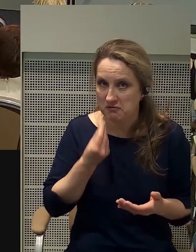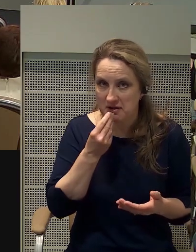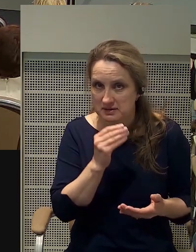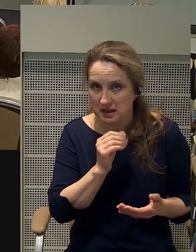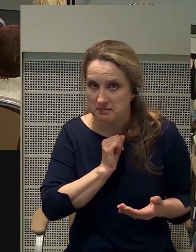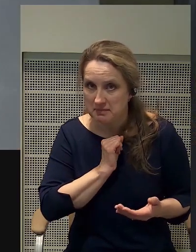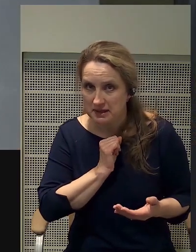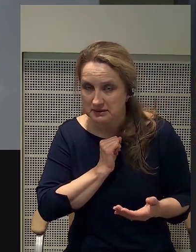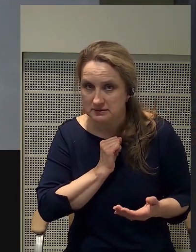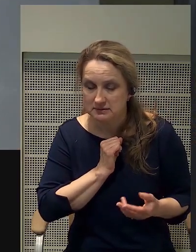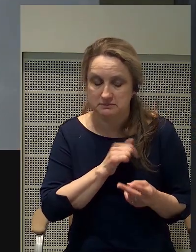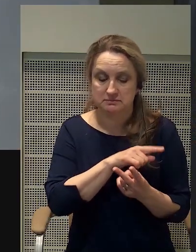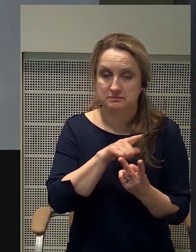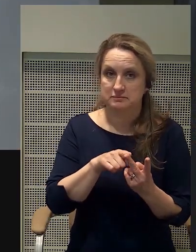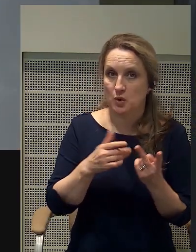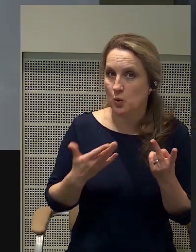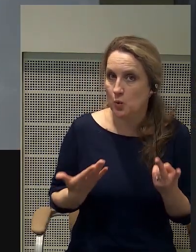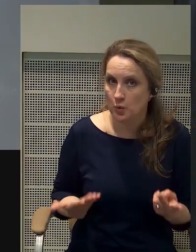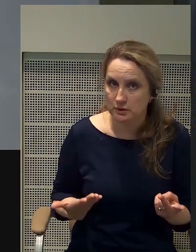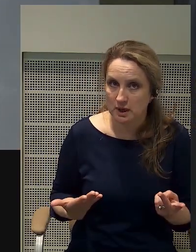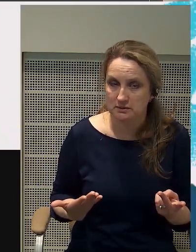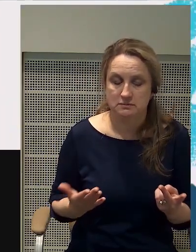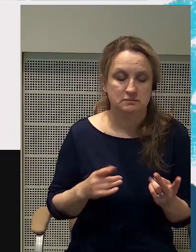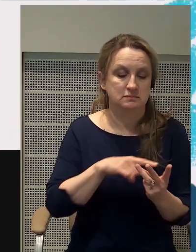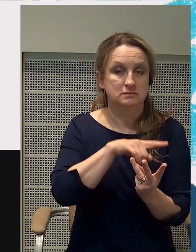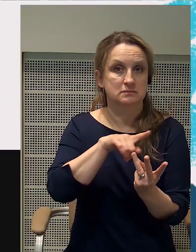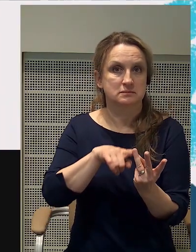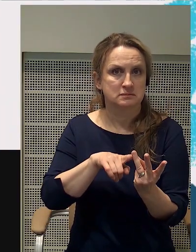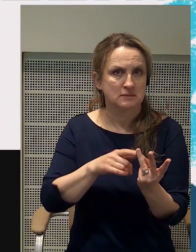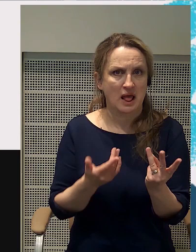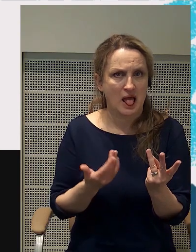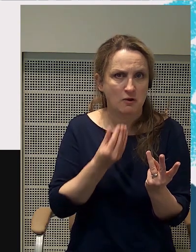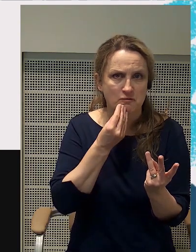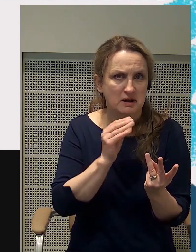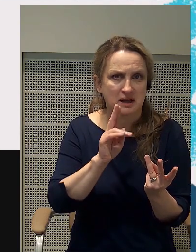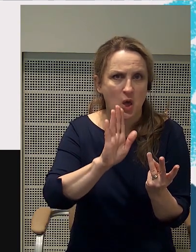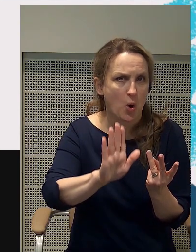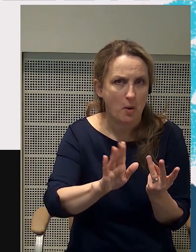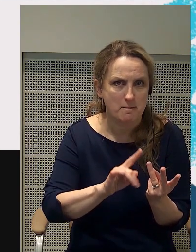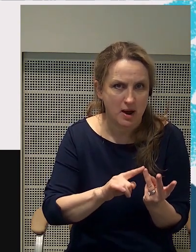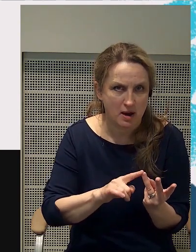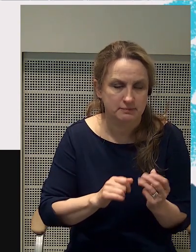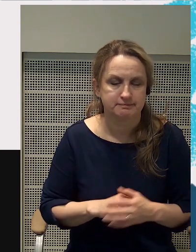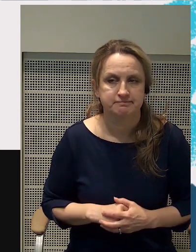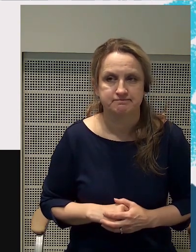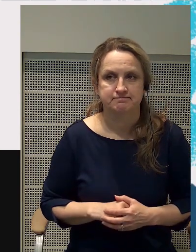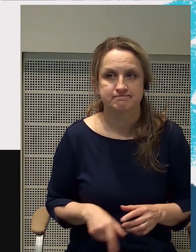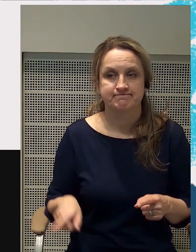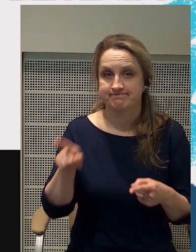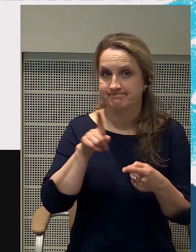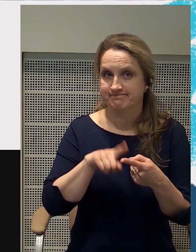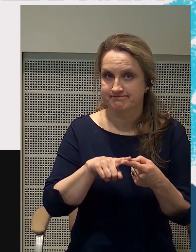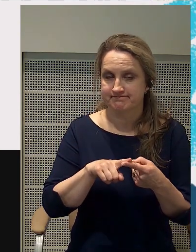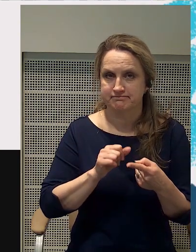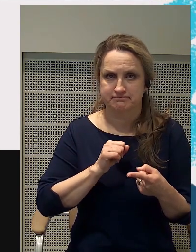life. Why? Quality of life is the essential outcome of any treatment. It's